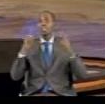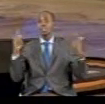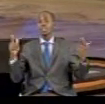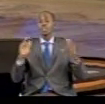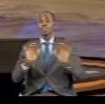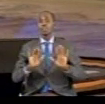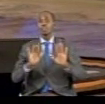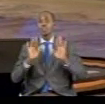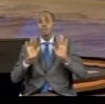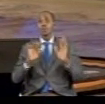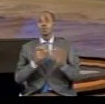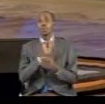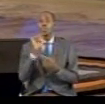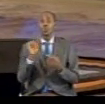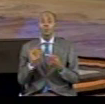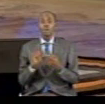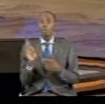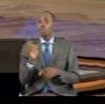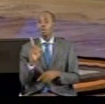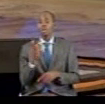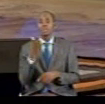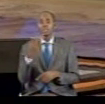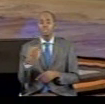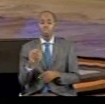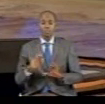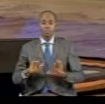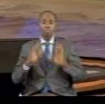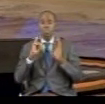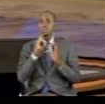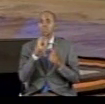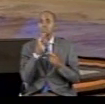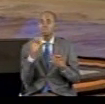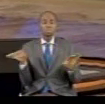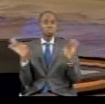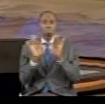fear is unnecessary. In great